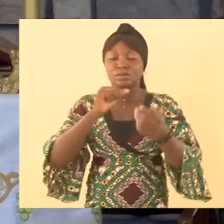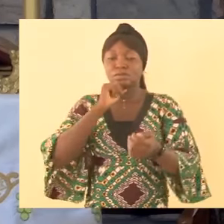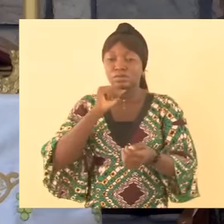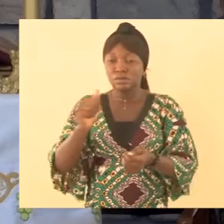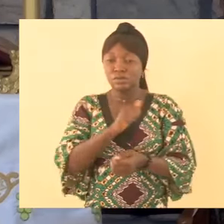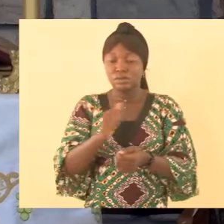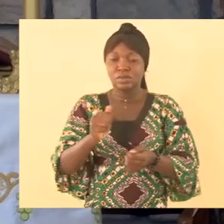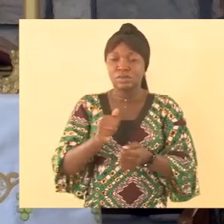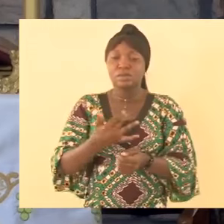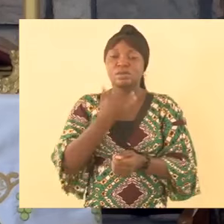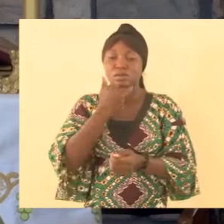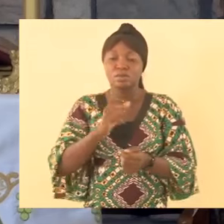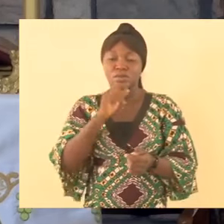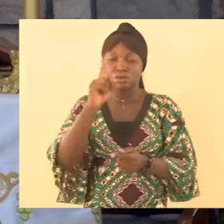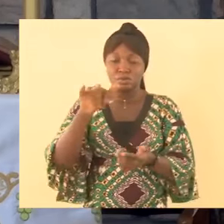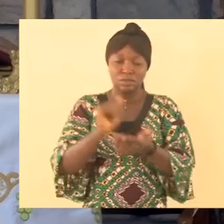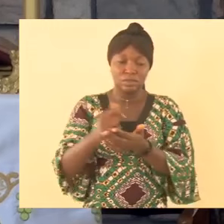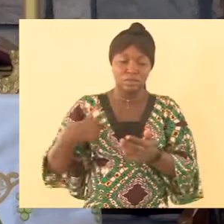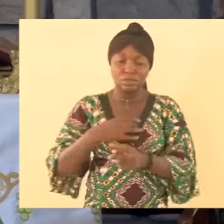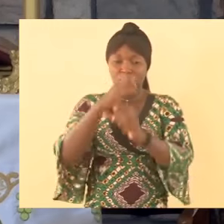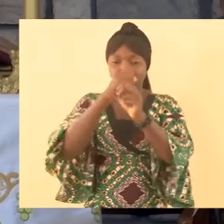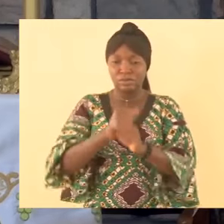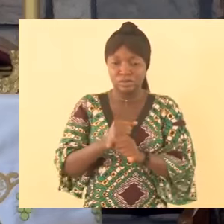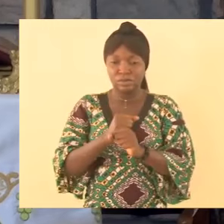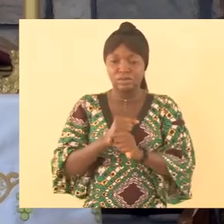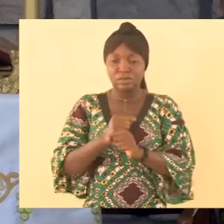not a quid pro quo, not one that we will